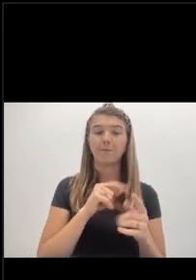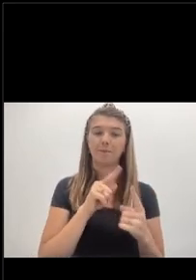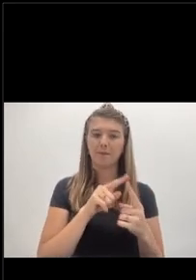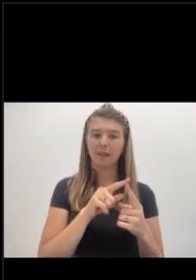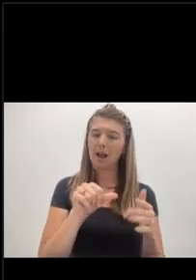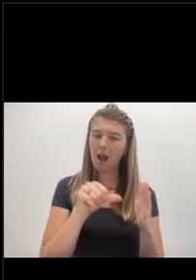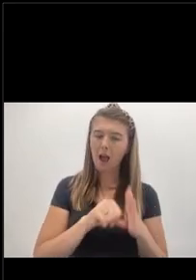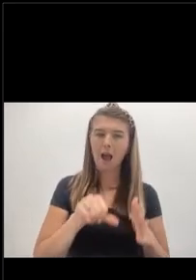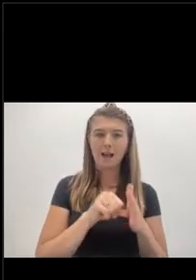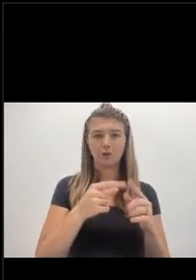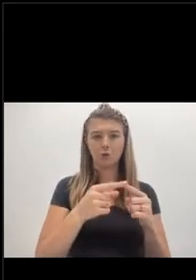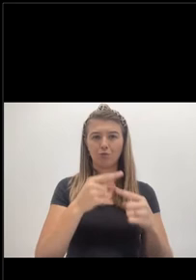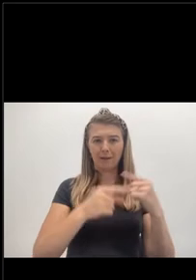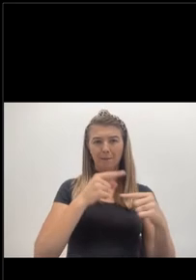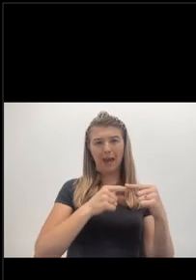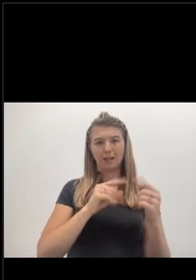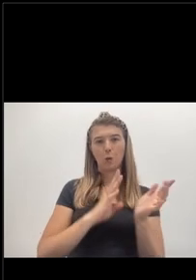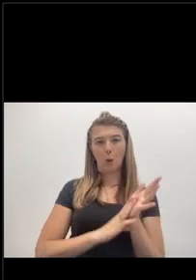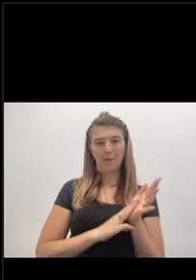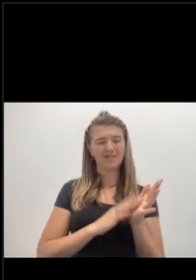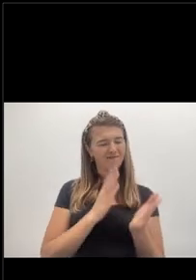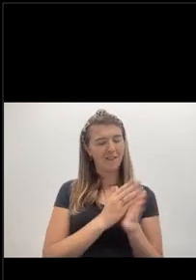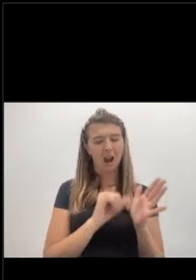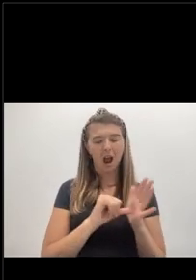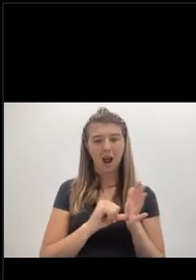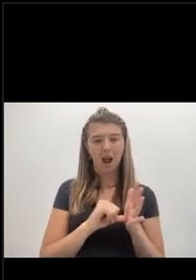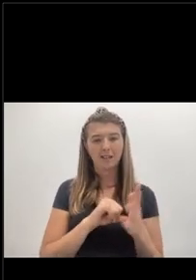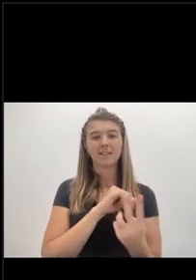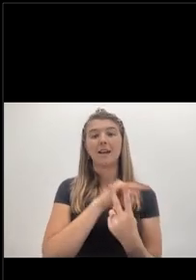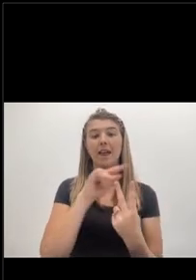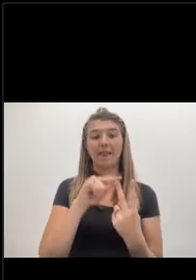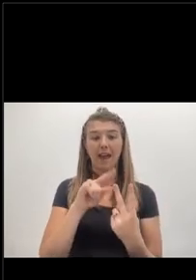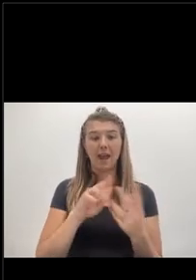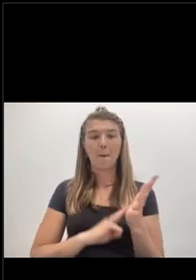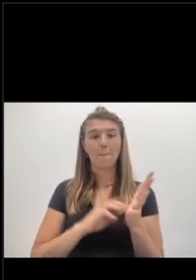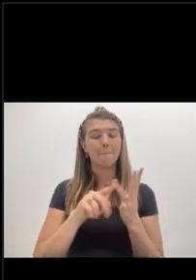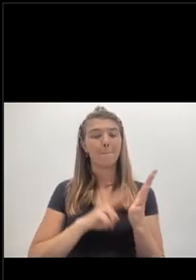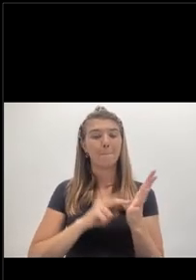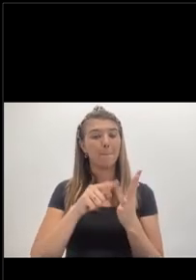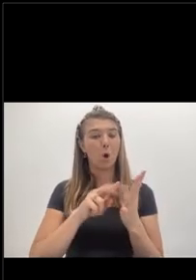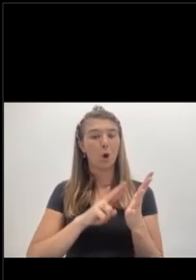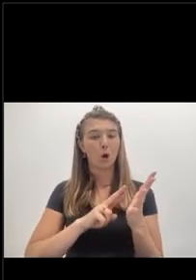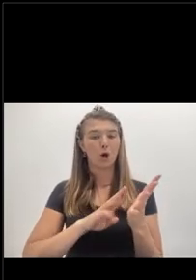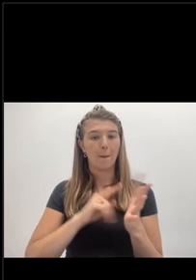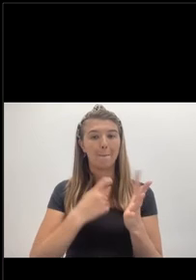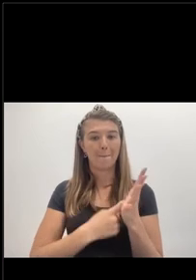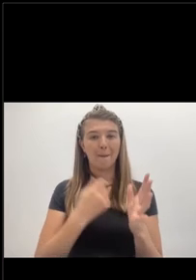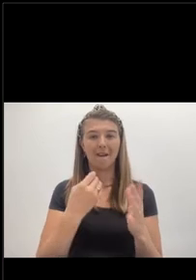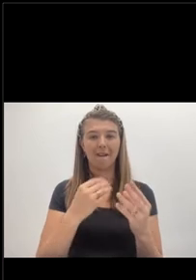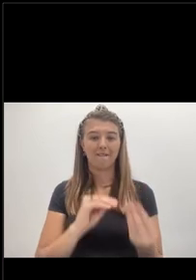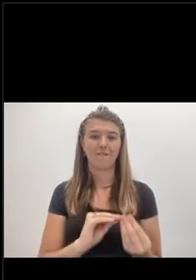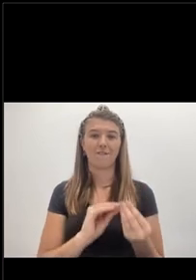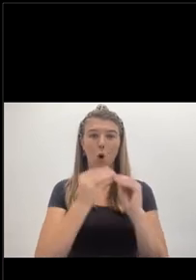to monomers. And then we have the monomer forming polymers. So